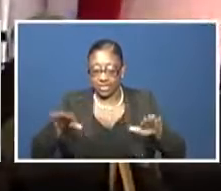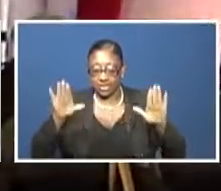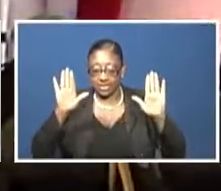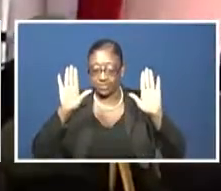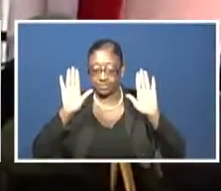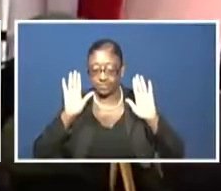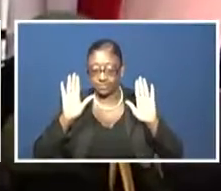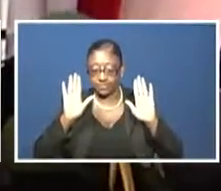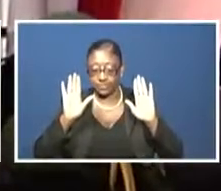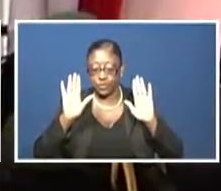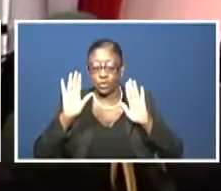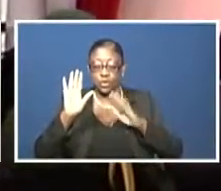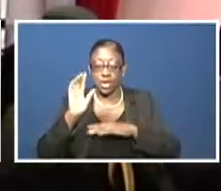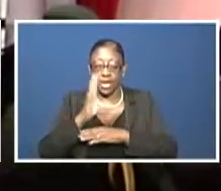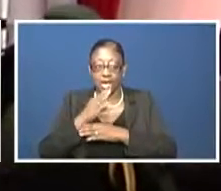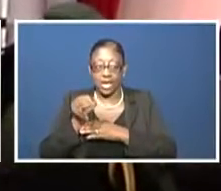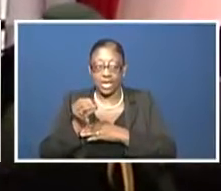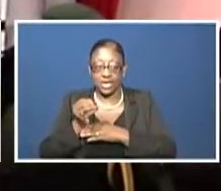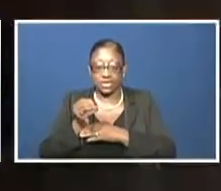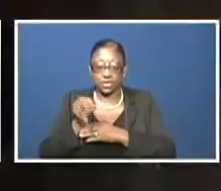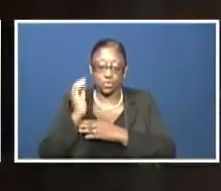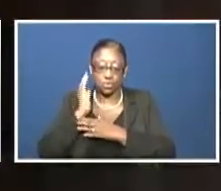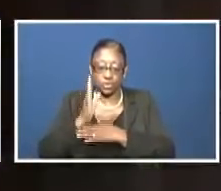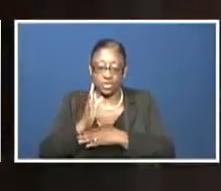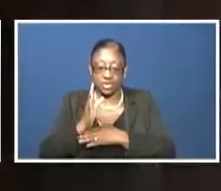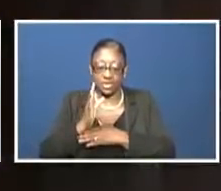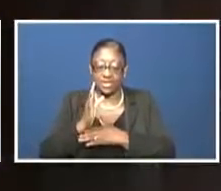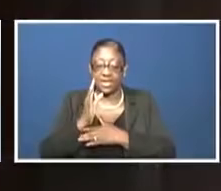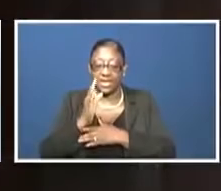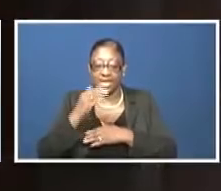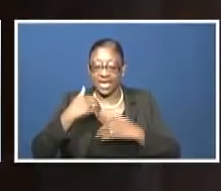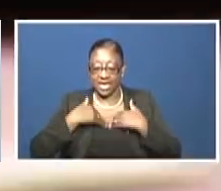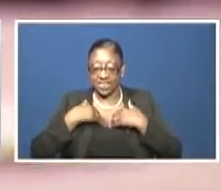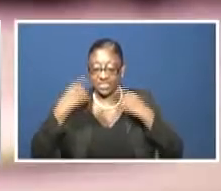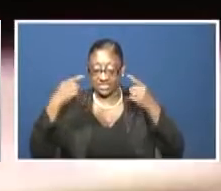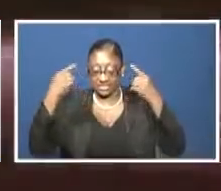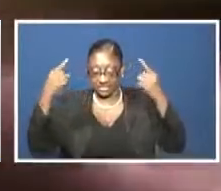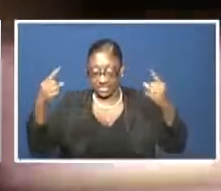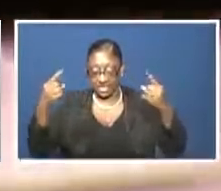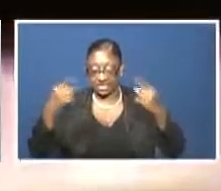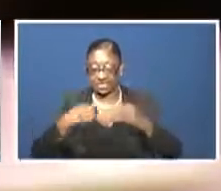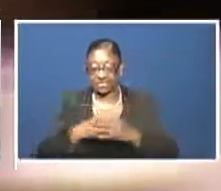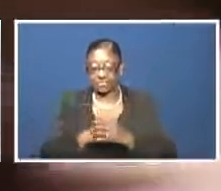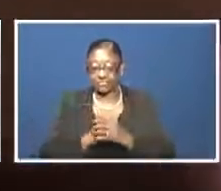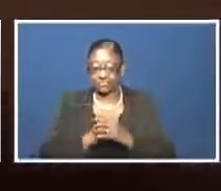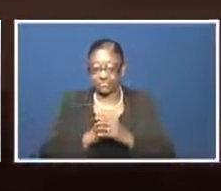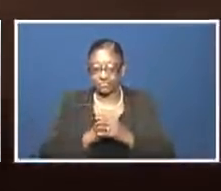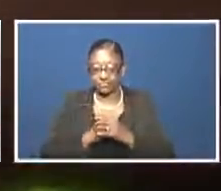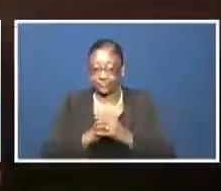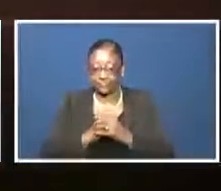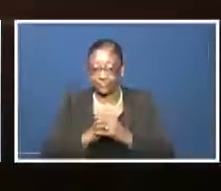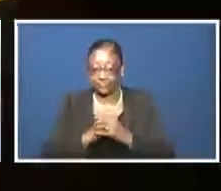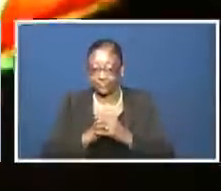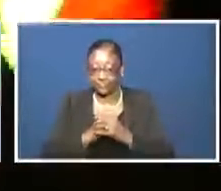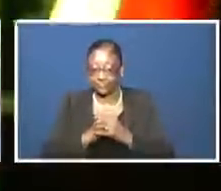finance, as well as ensuring your eligibility and access to that finance.